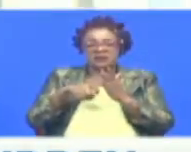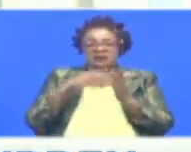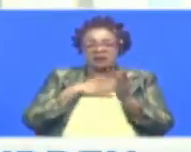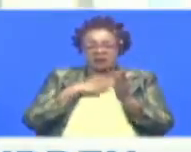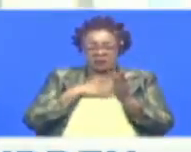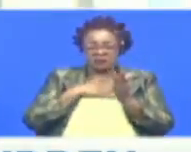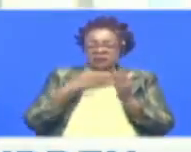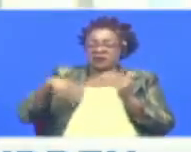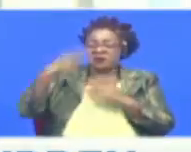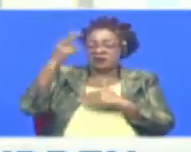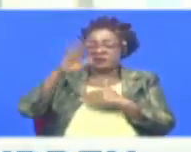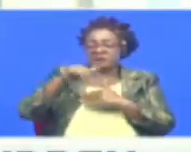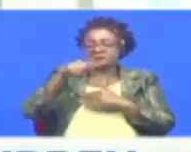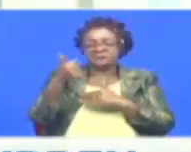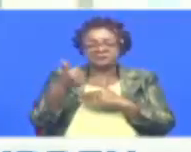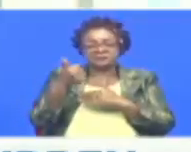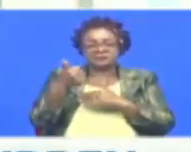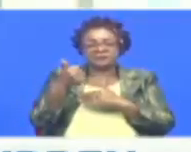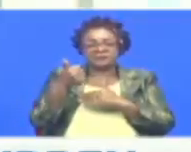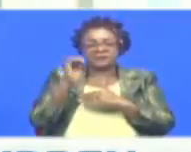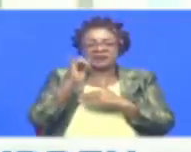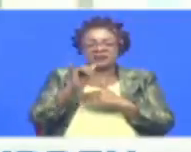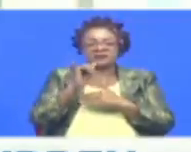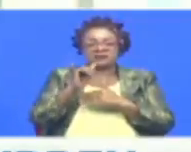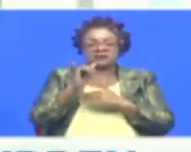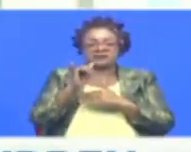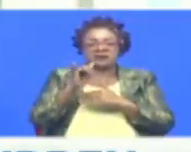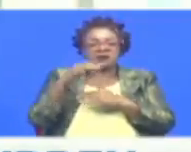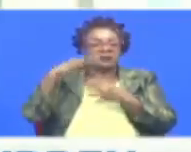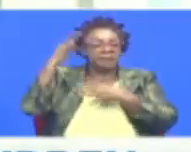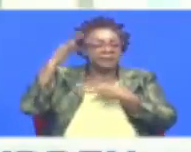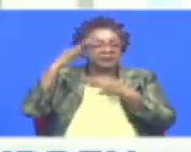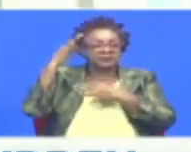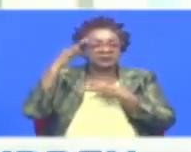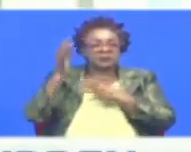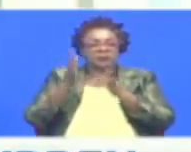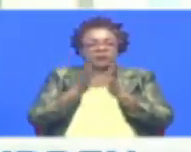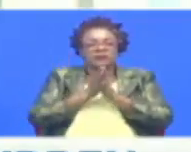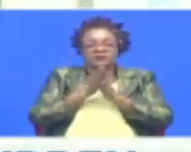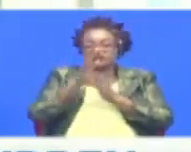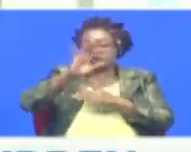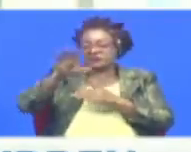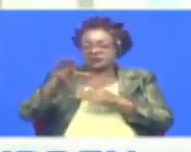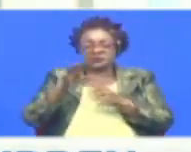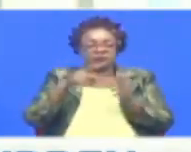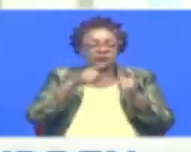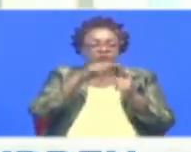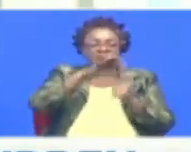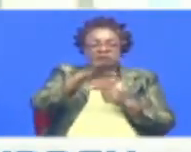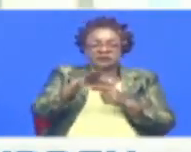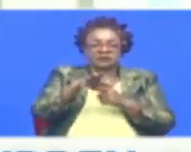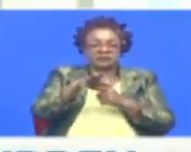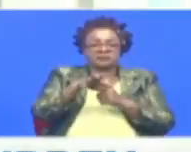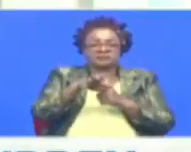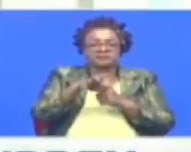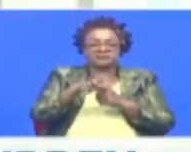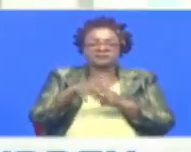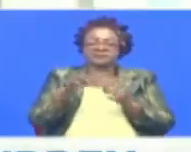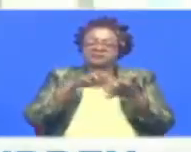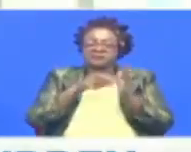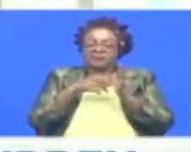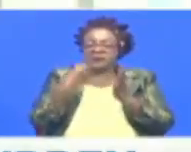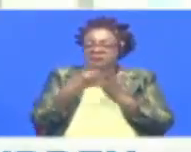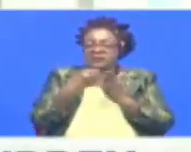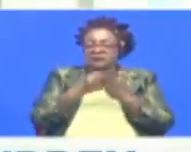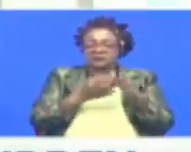have some disparity, and that is depends from regime, from country to country. In terms of the pricing